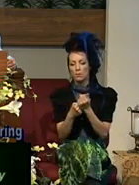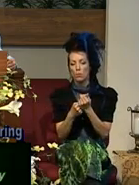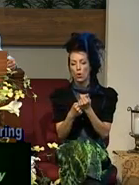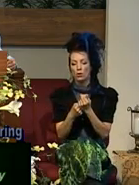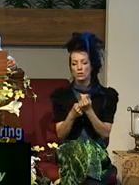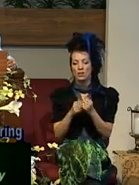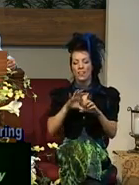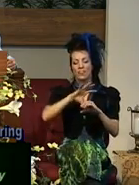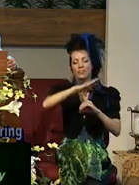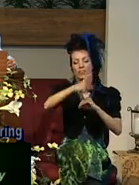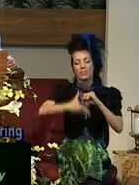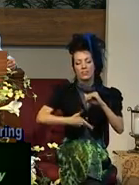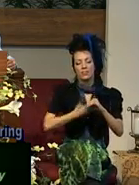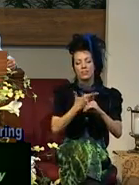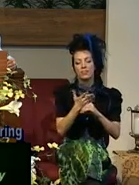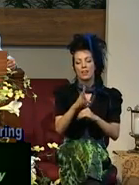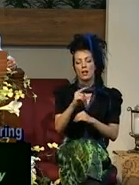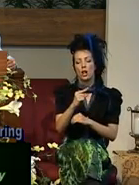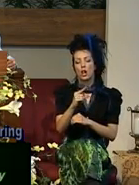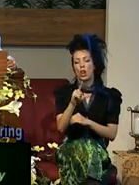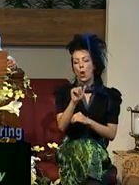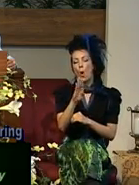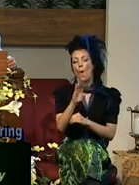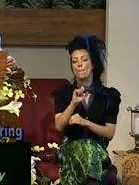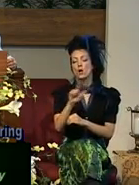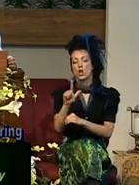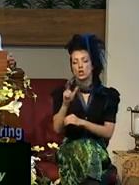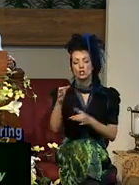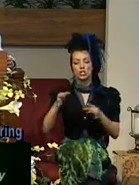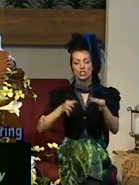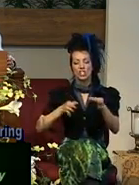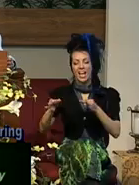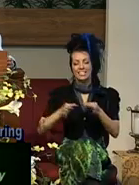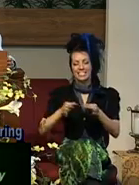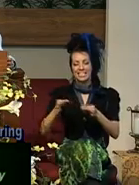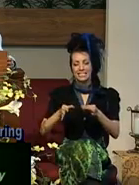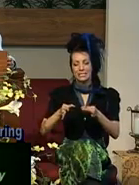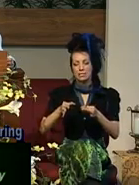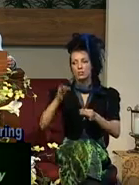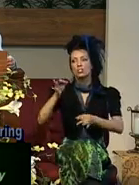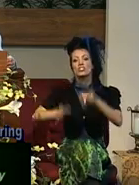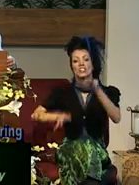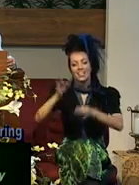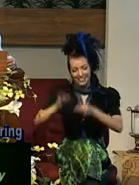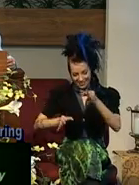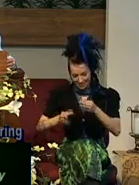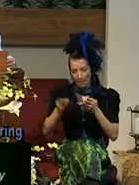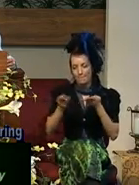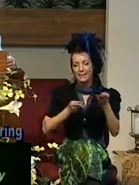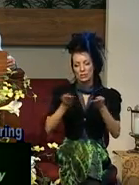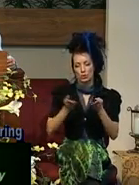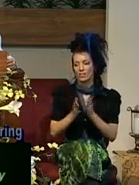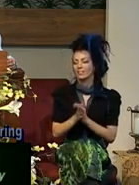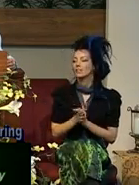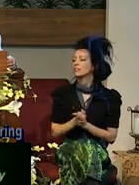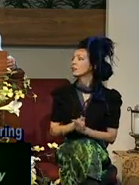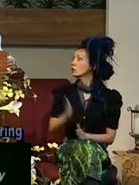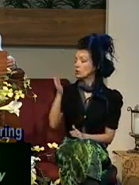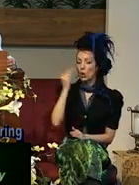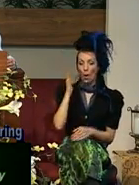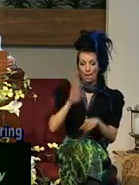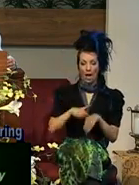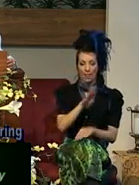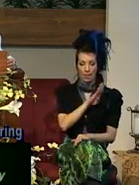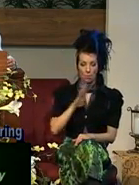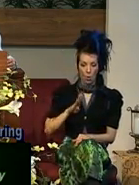Justice Ministry of Metropolitan Community Churches, our denomination. As you know, I'm board chair of SoulForce, so I have a real heart